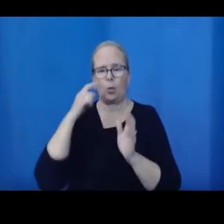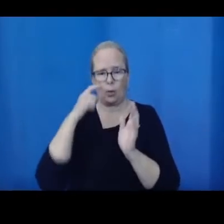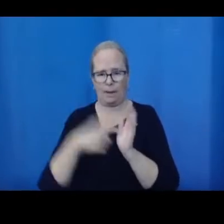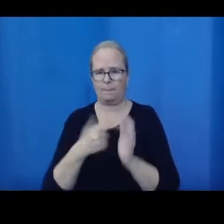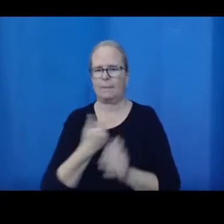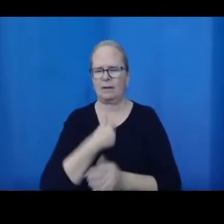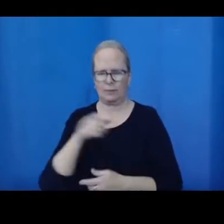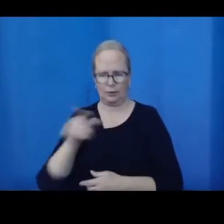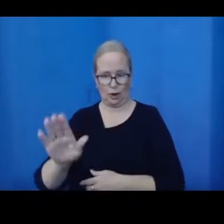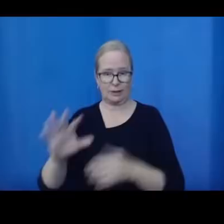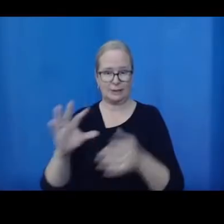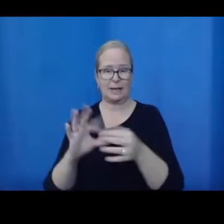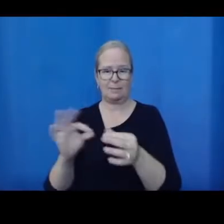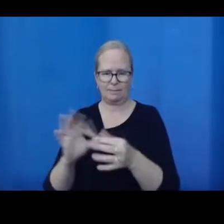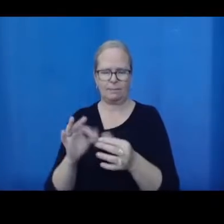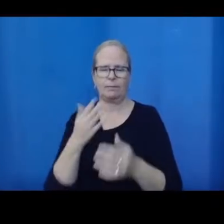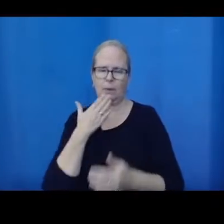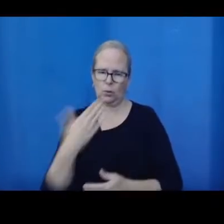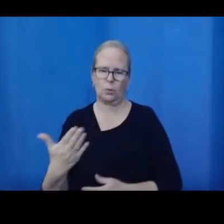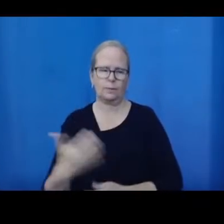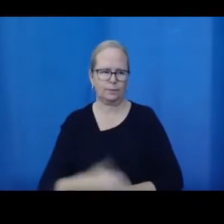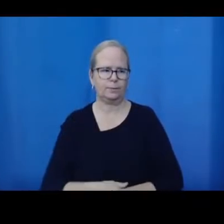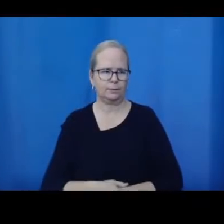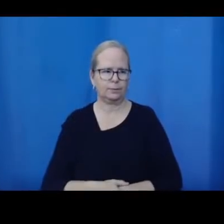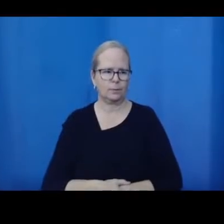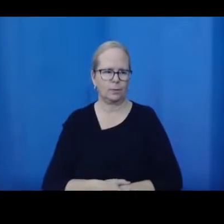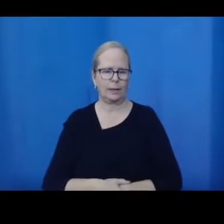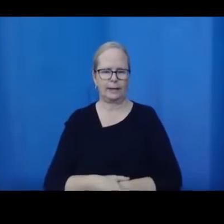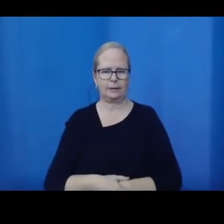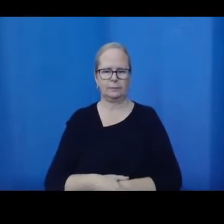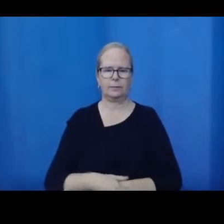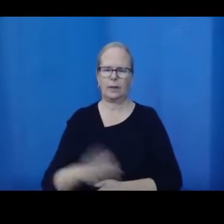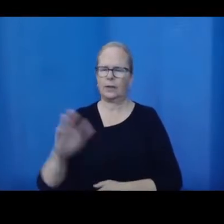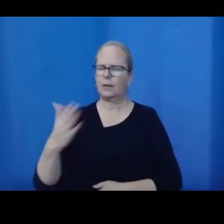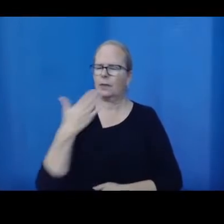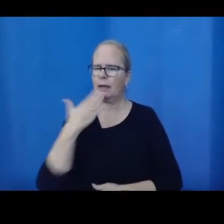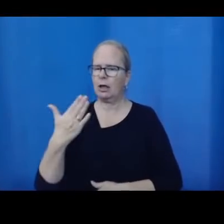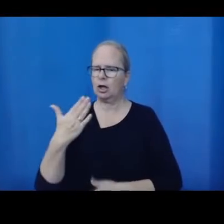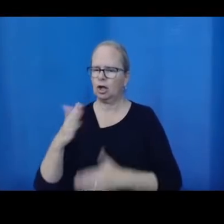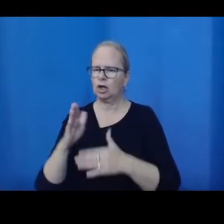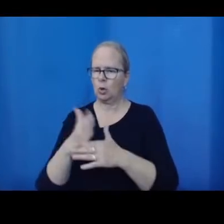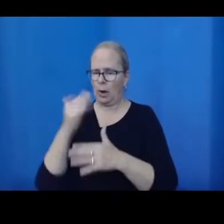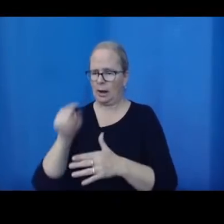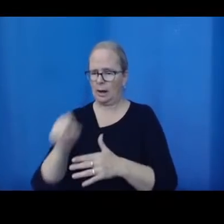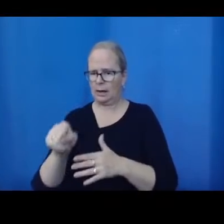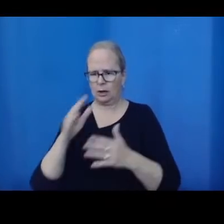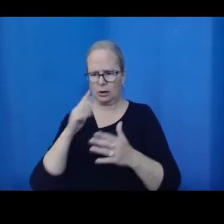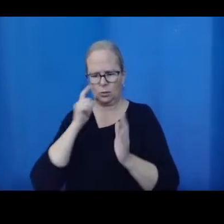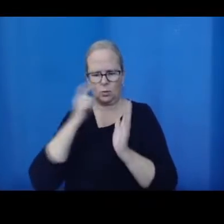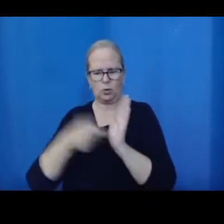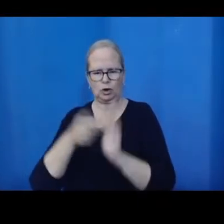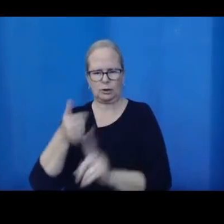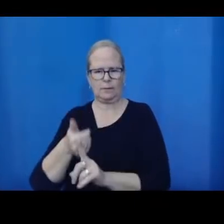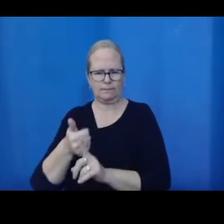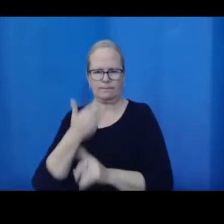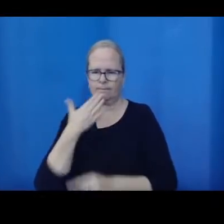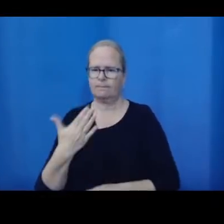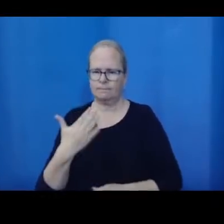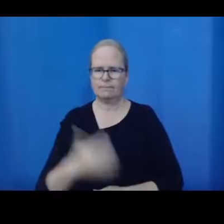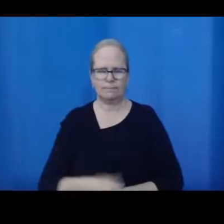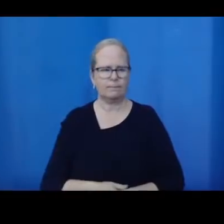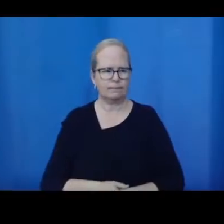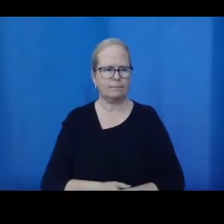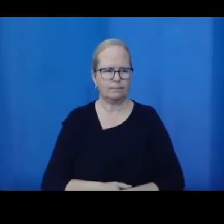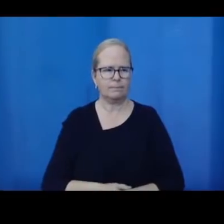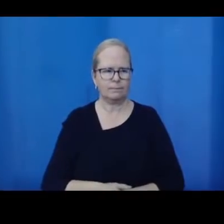what some of those signs are for you, and that unique dynamic of